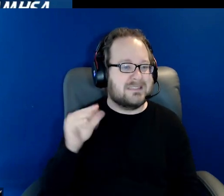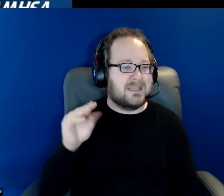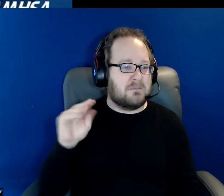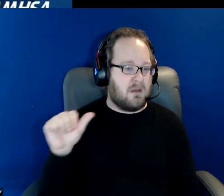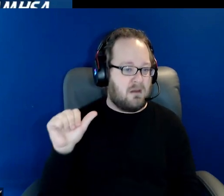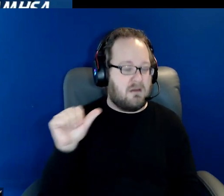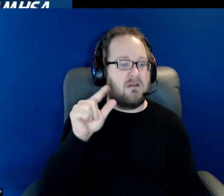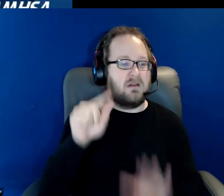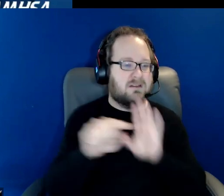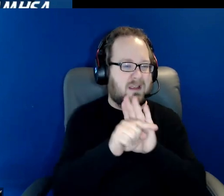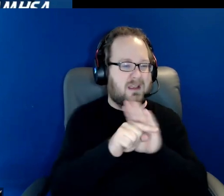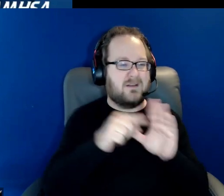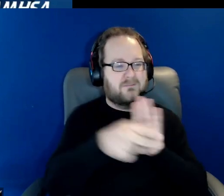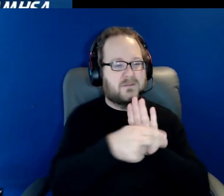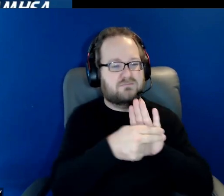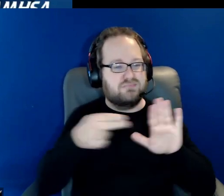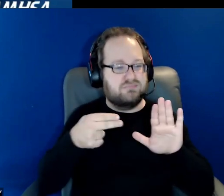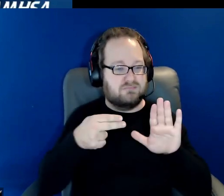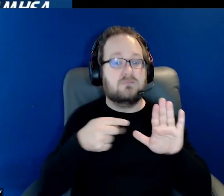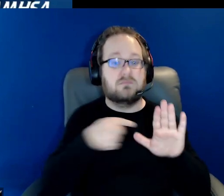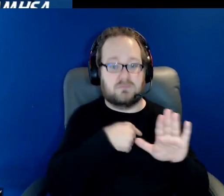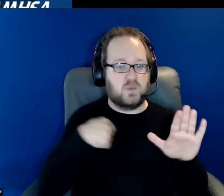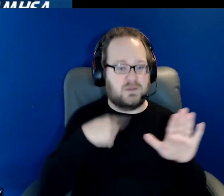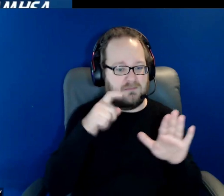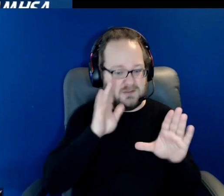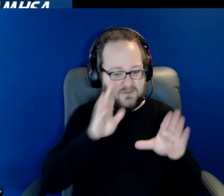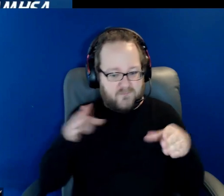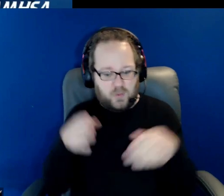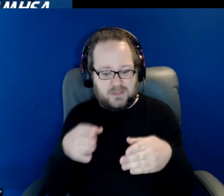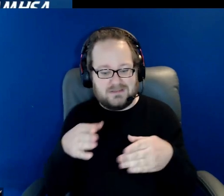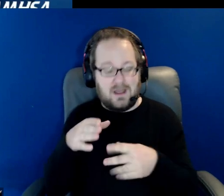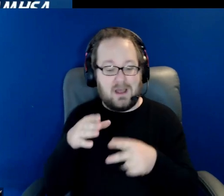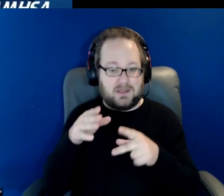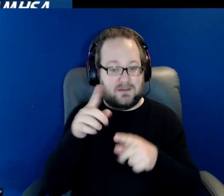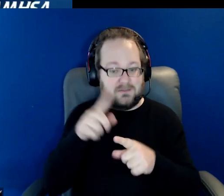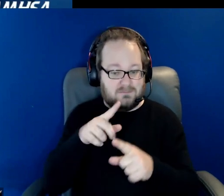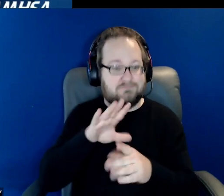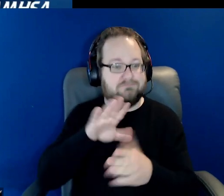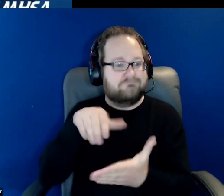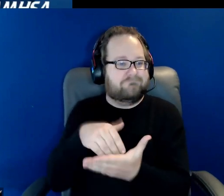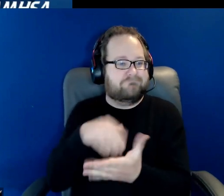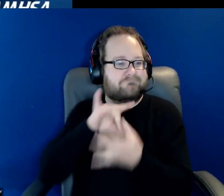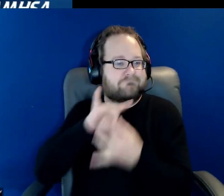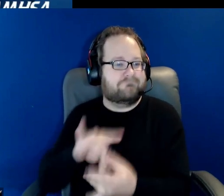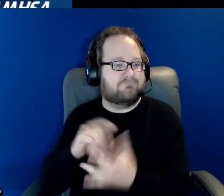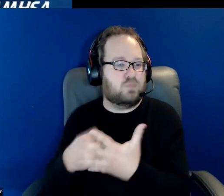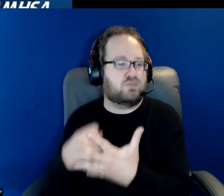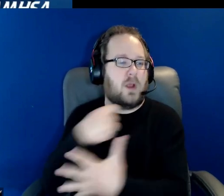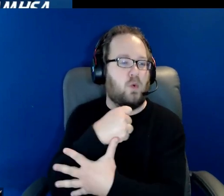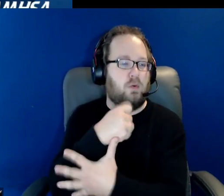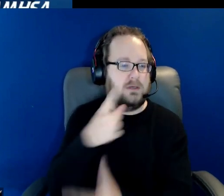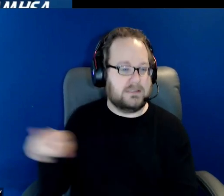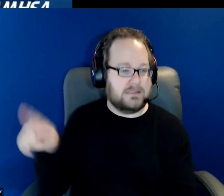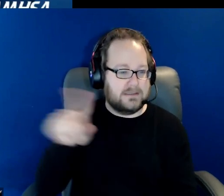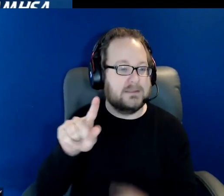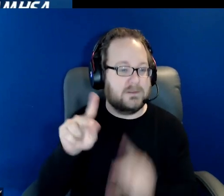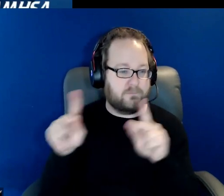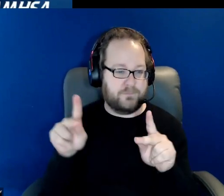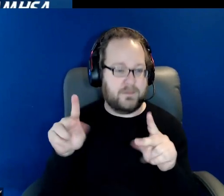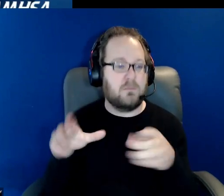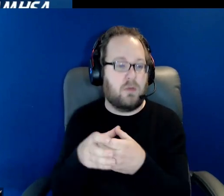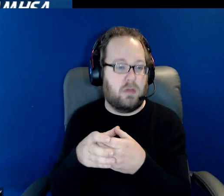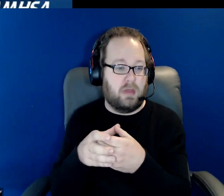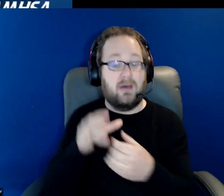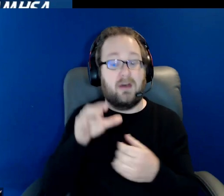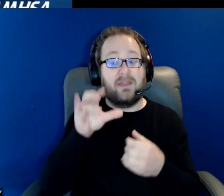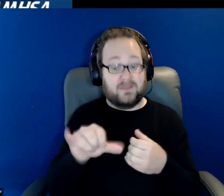vulnerable as our center, as the centering of those folks. That then leads to safer communities